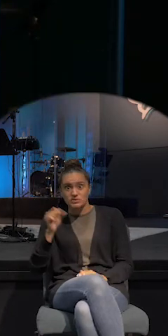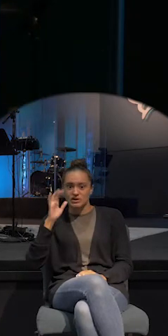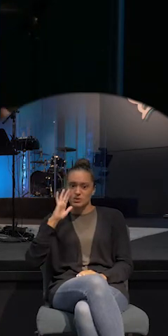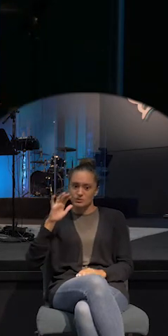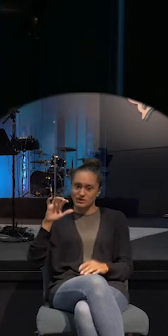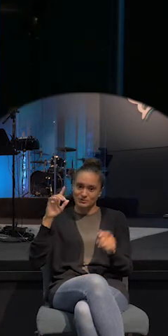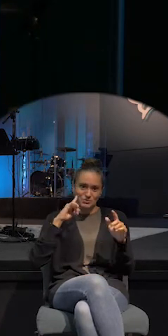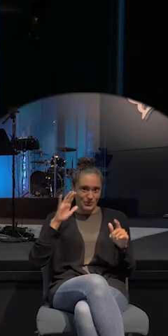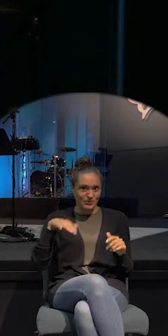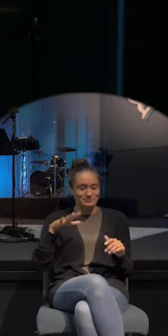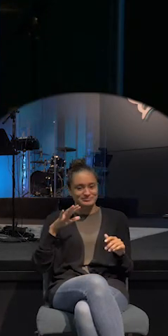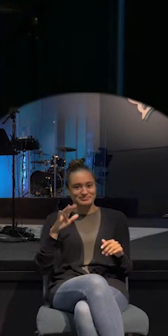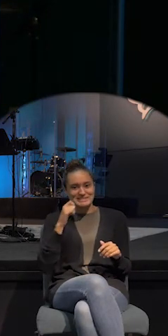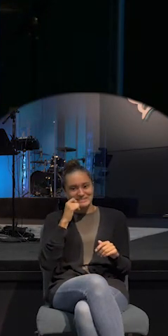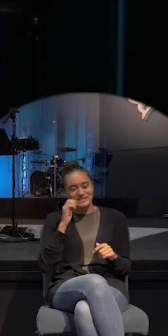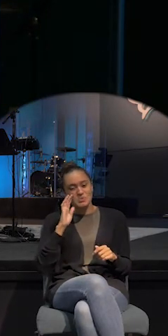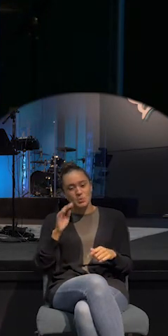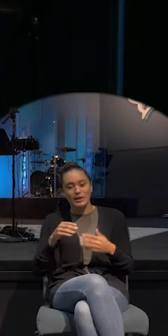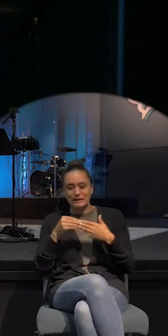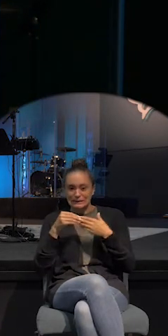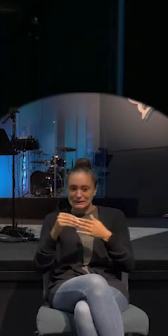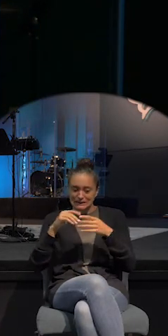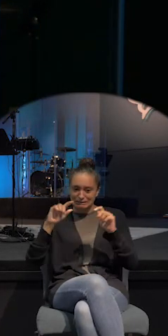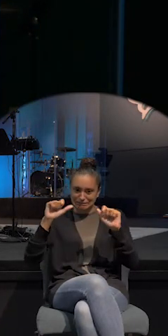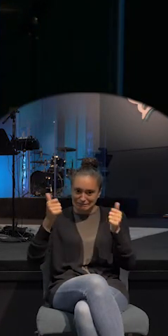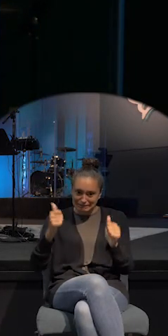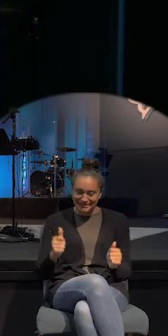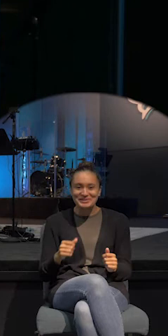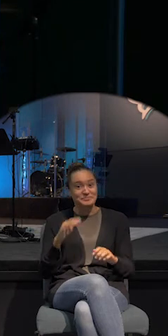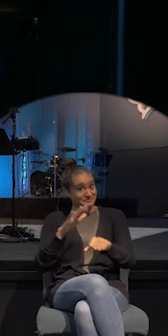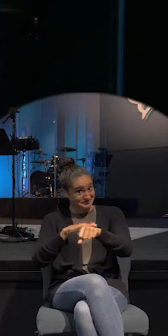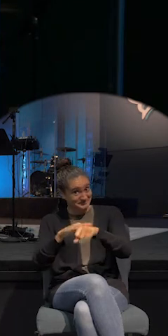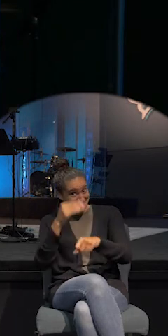to, man, be aware of these things, you know.